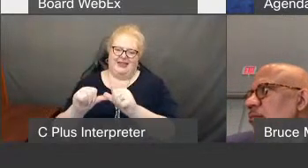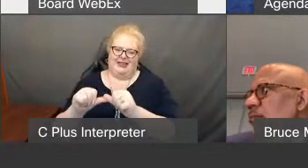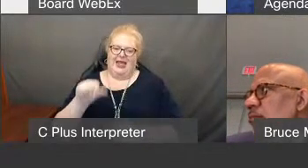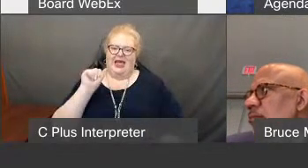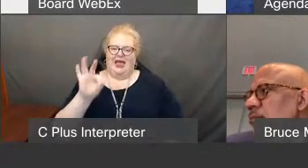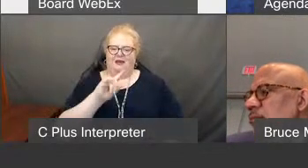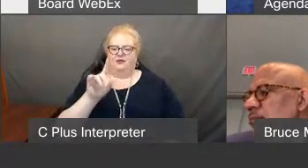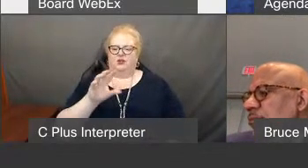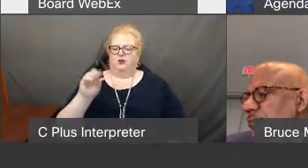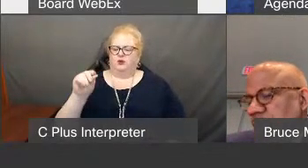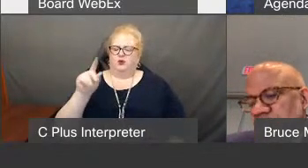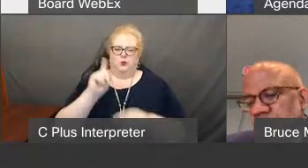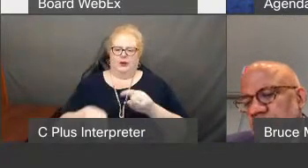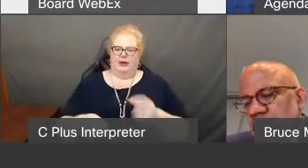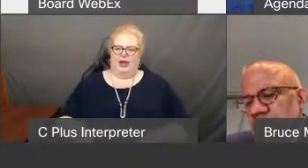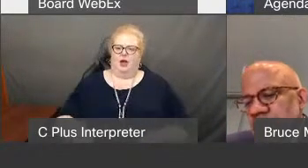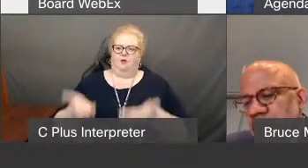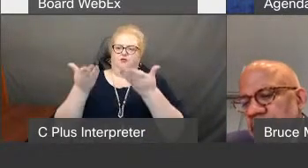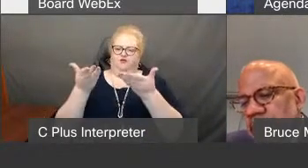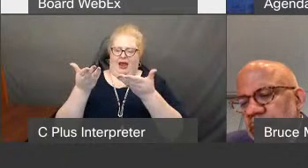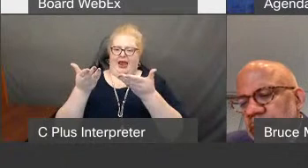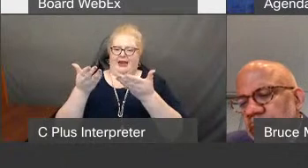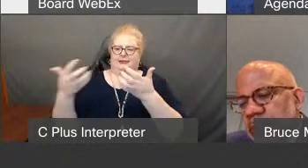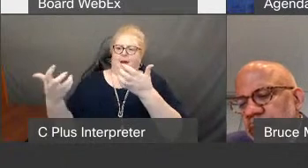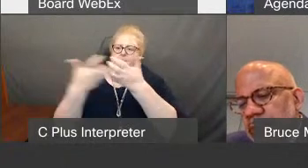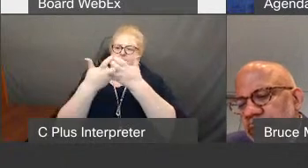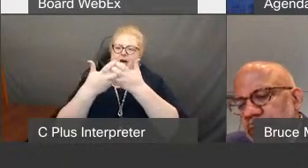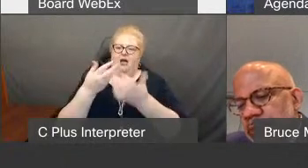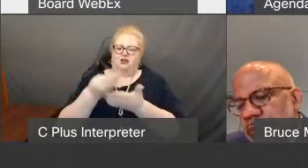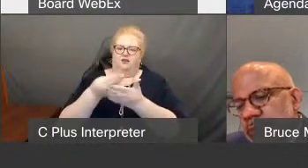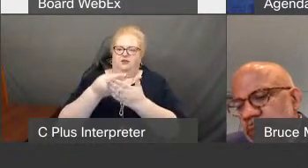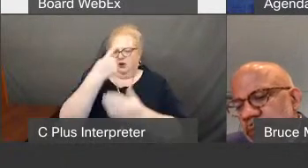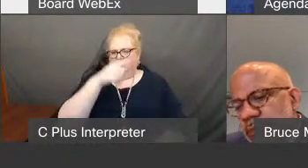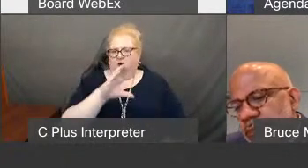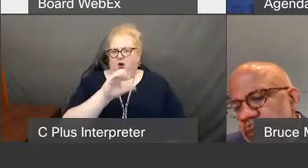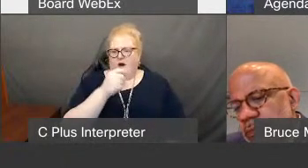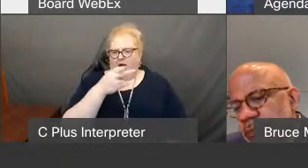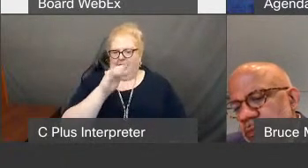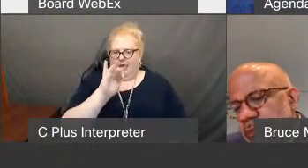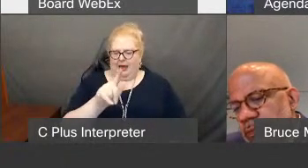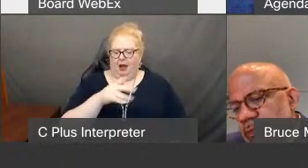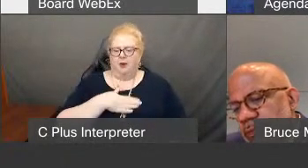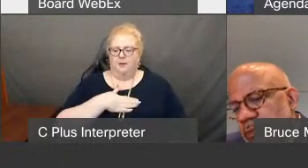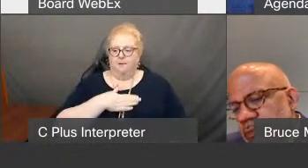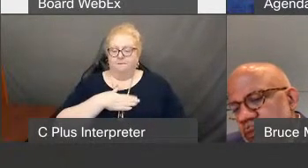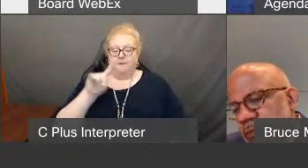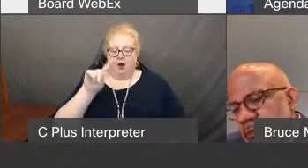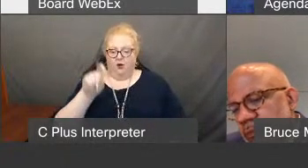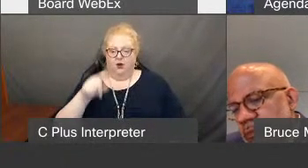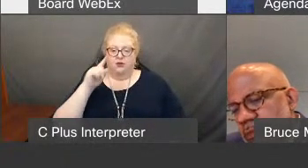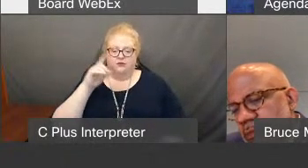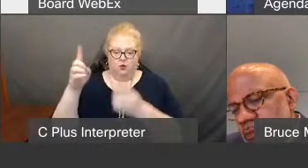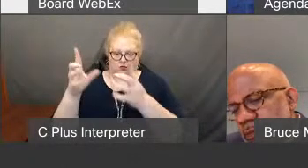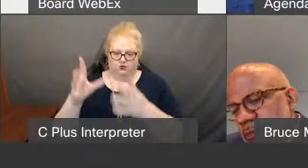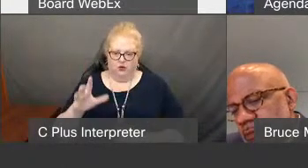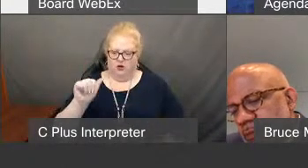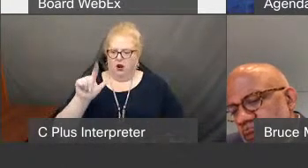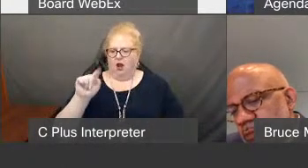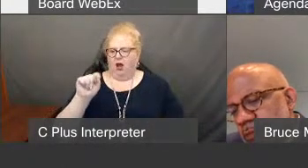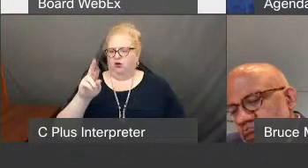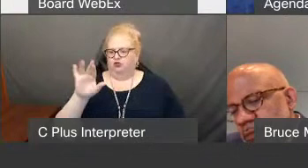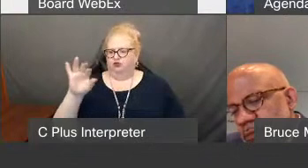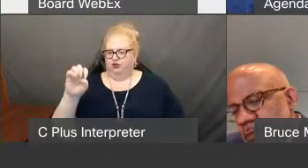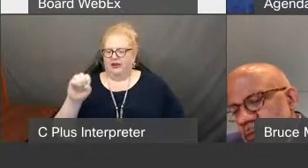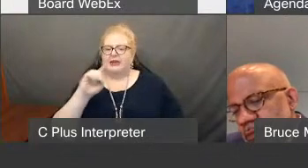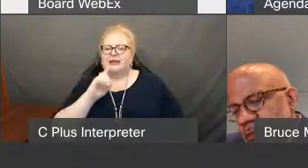and raise matching funds for capital, my question to Director Altrue is, and hopefully she'll give me an answer, is how